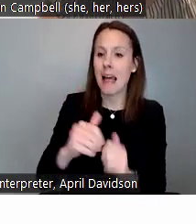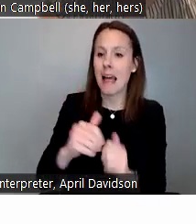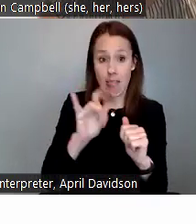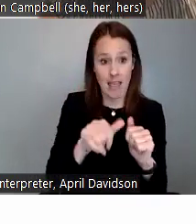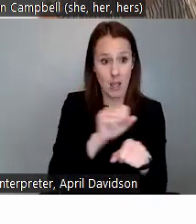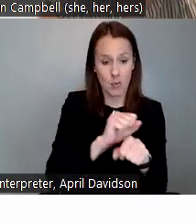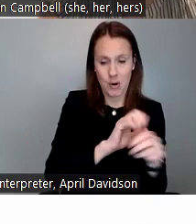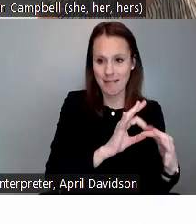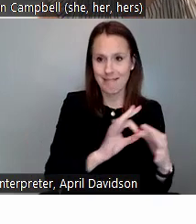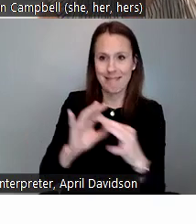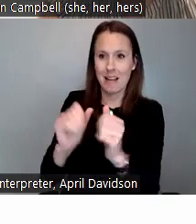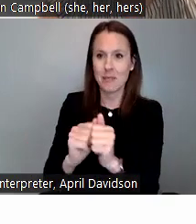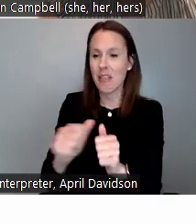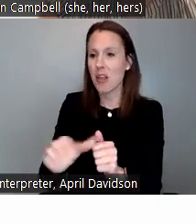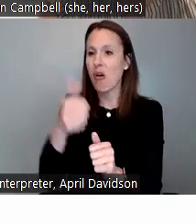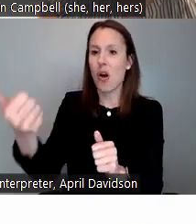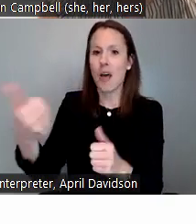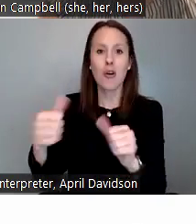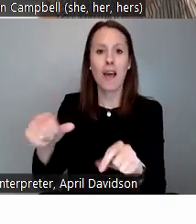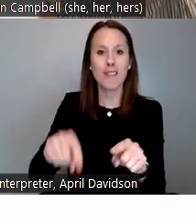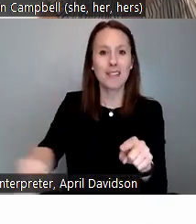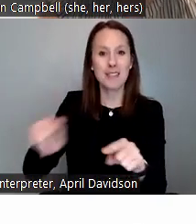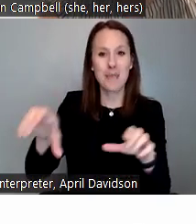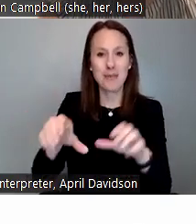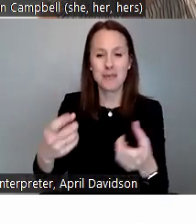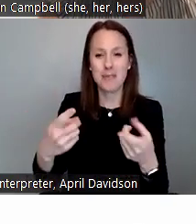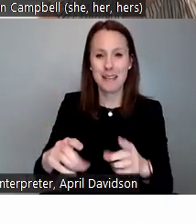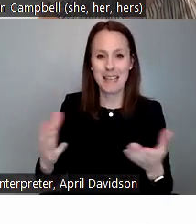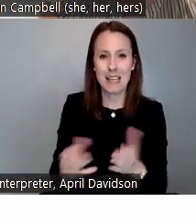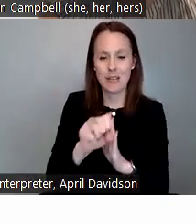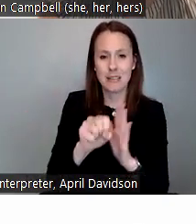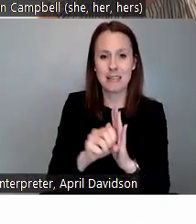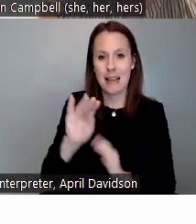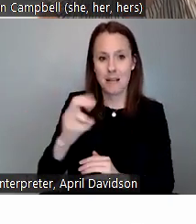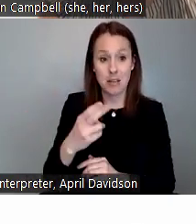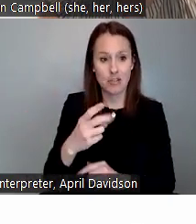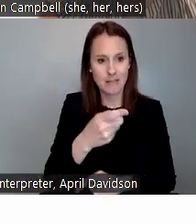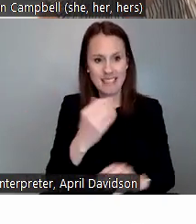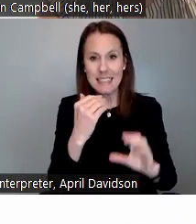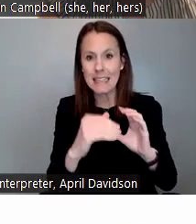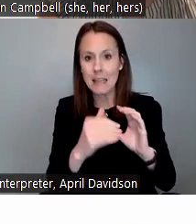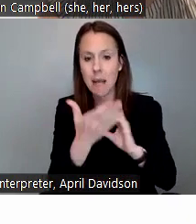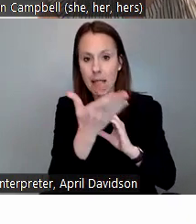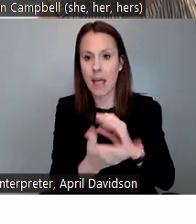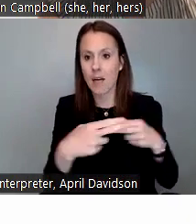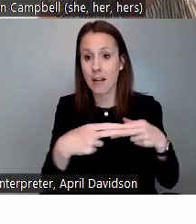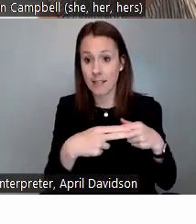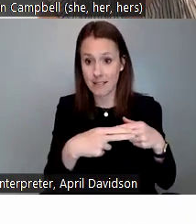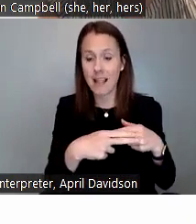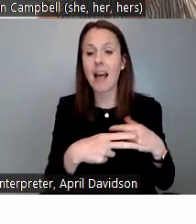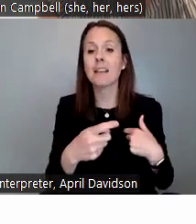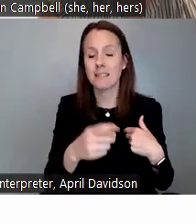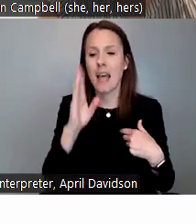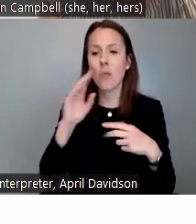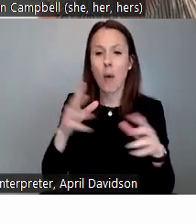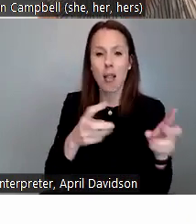the larger efforts that are occurring in the state of Michigan. Our emails are posted, and we will post them in the